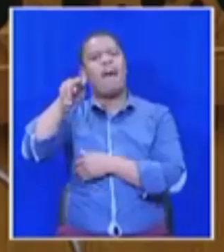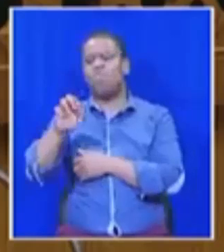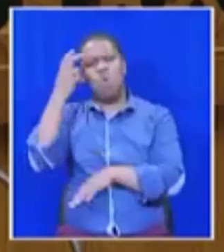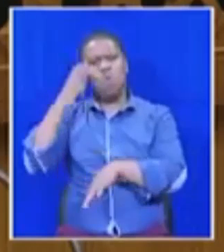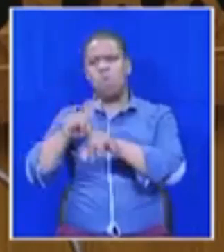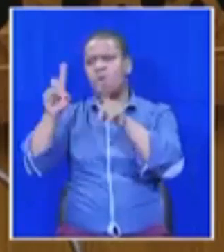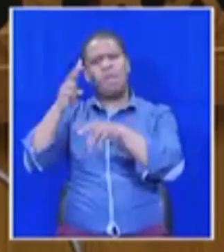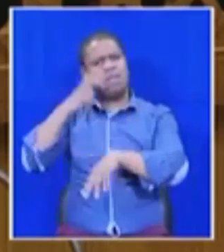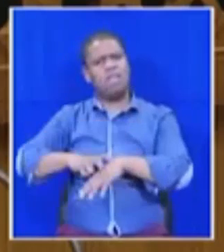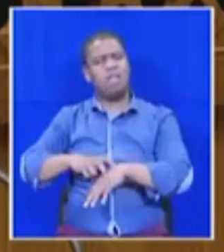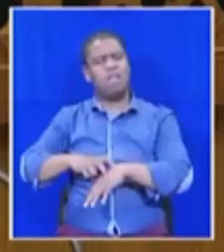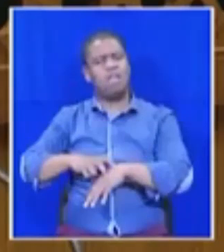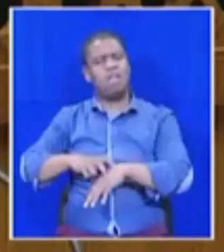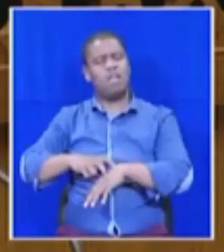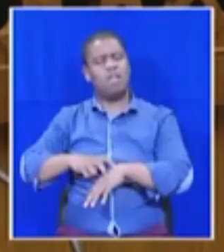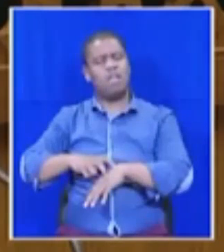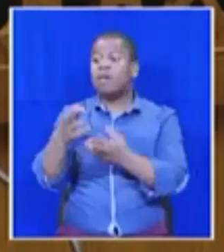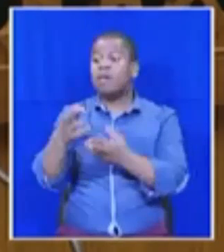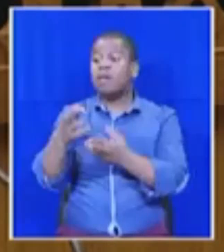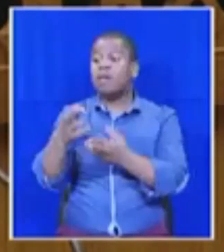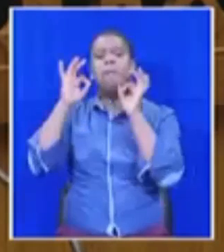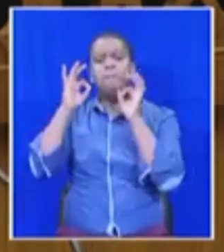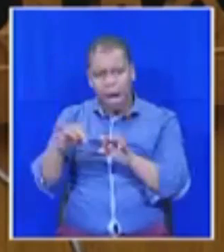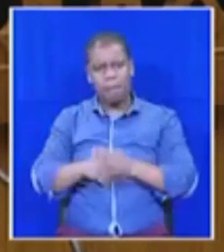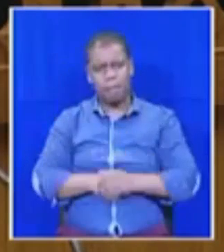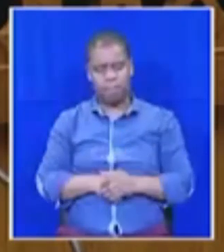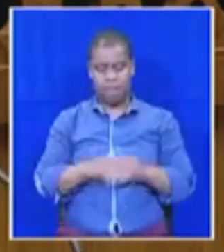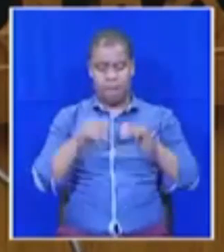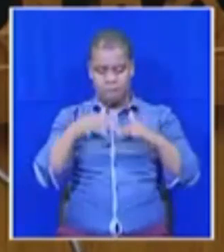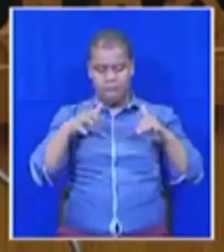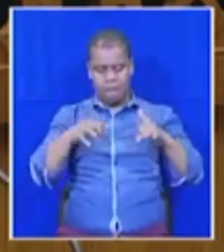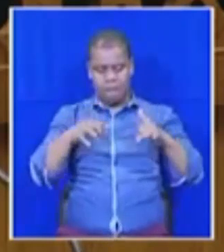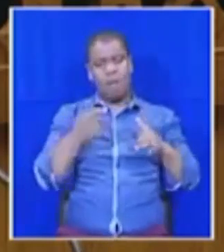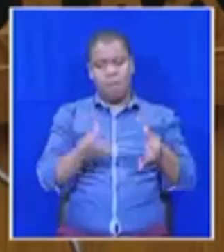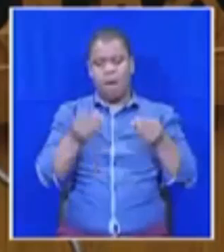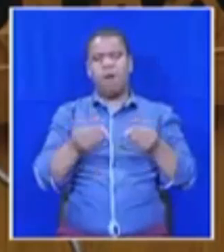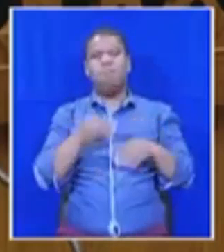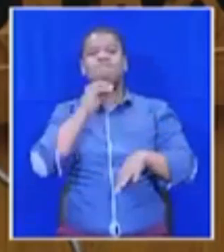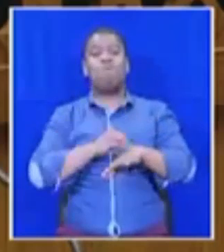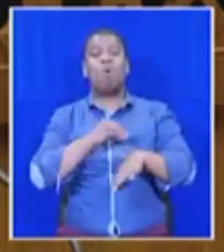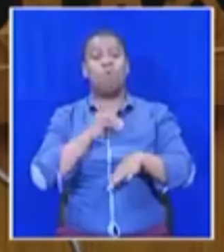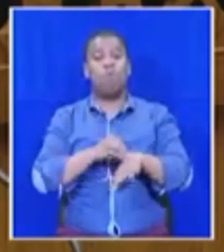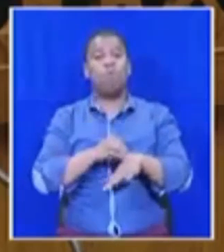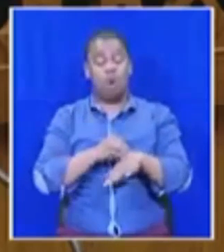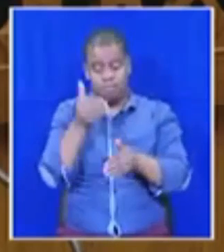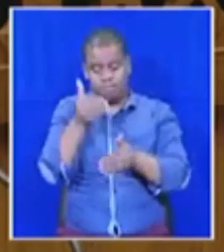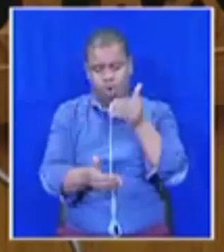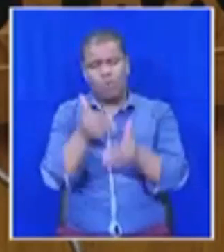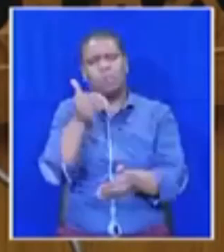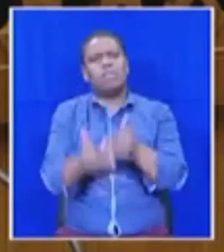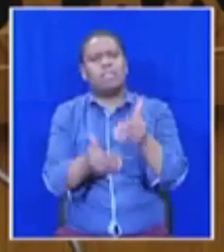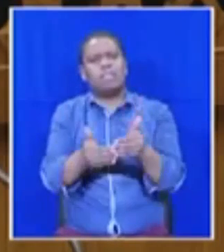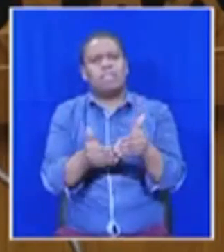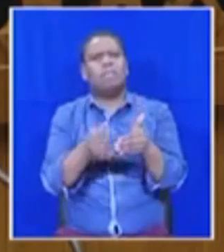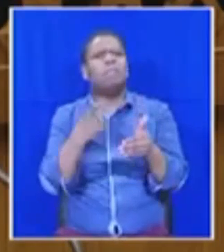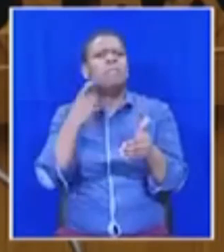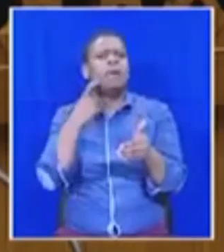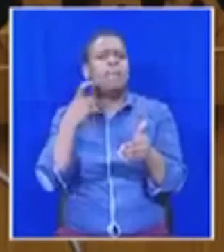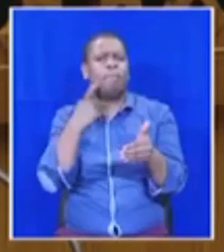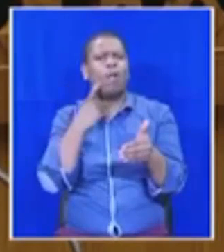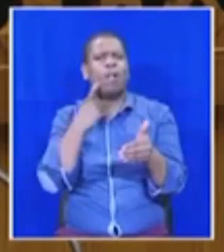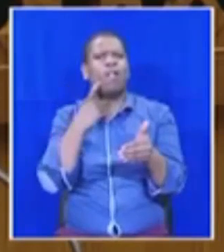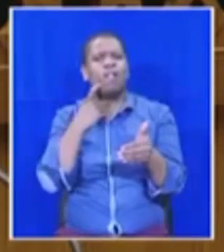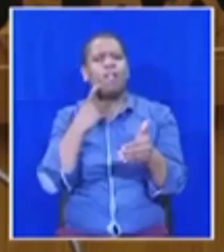today. Parliament right now is stuck with the simplest process, which is meant to